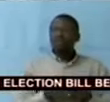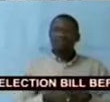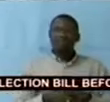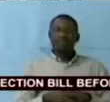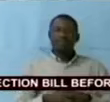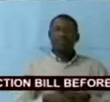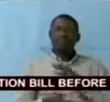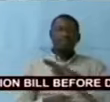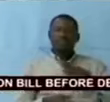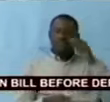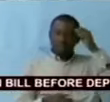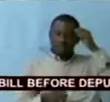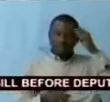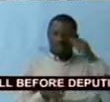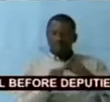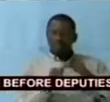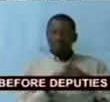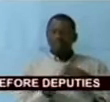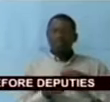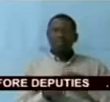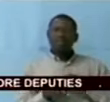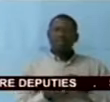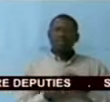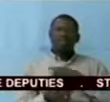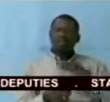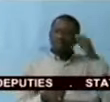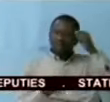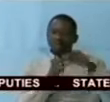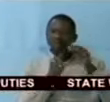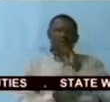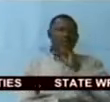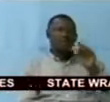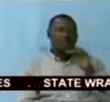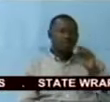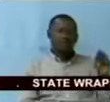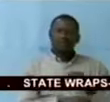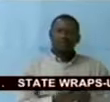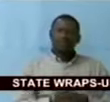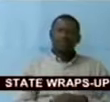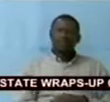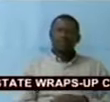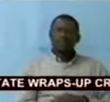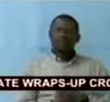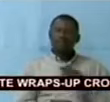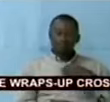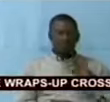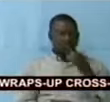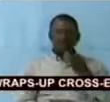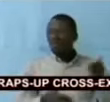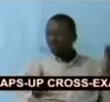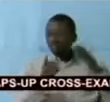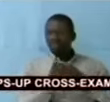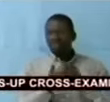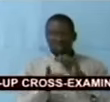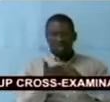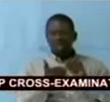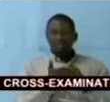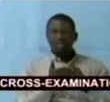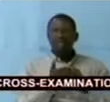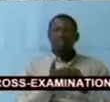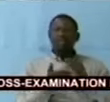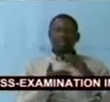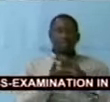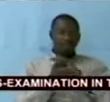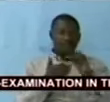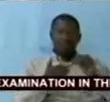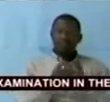But I think my is that a way out of the situation? You could still write the name down, Mr. Mboge. No, it's not one. It's a team. It's a